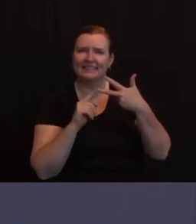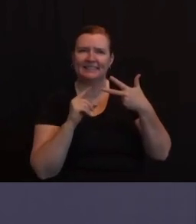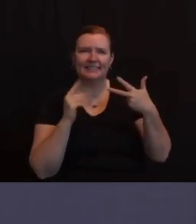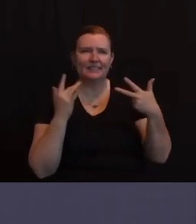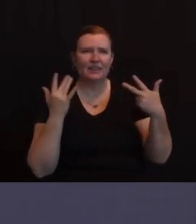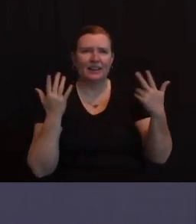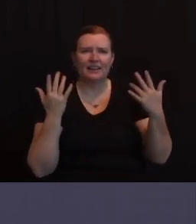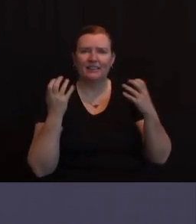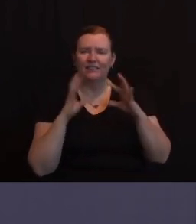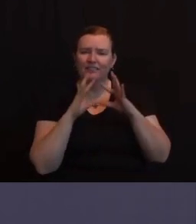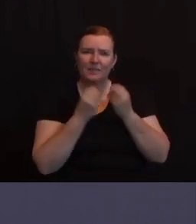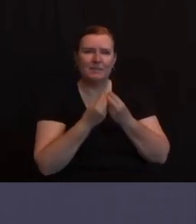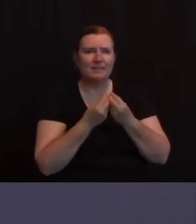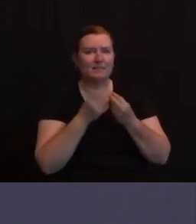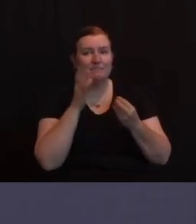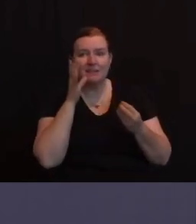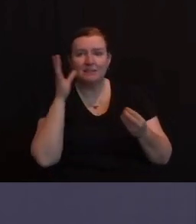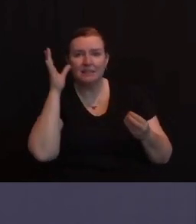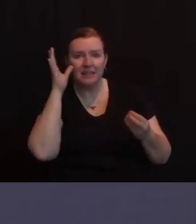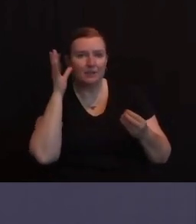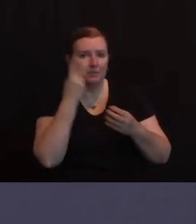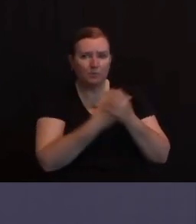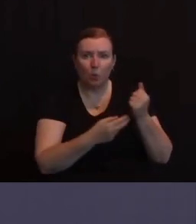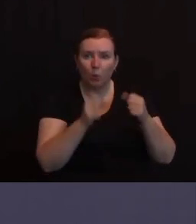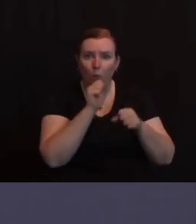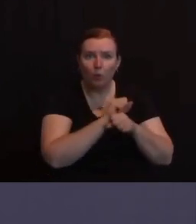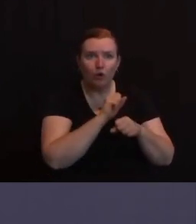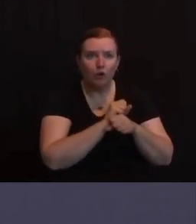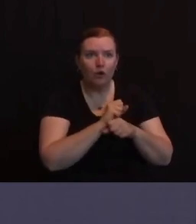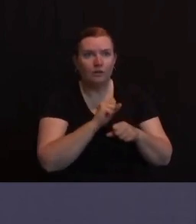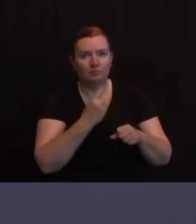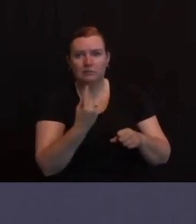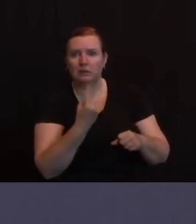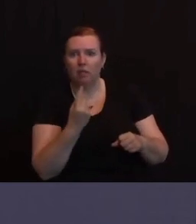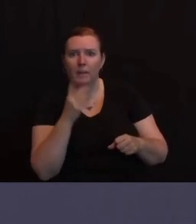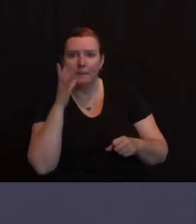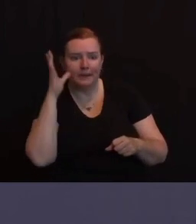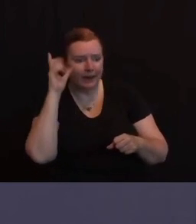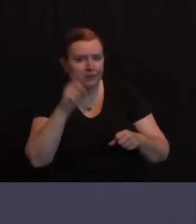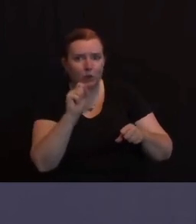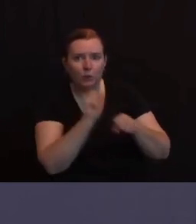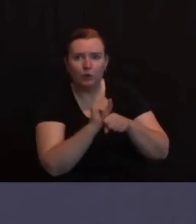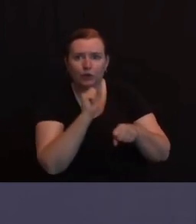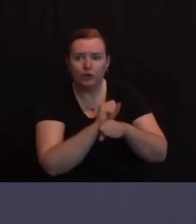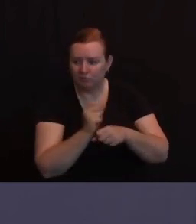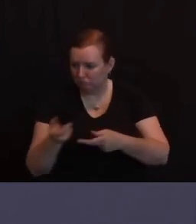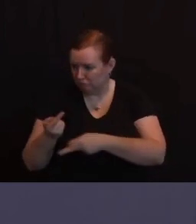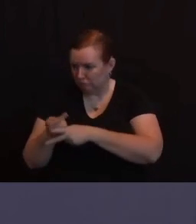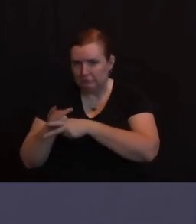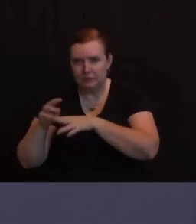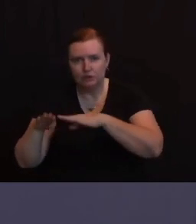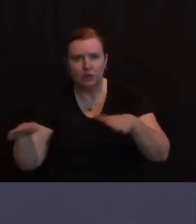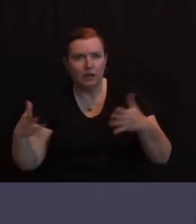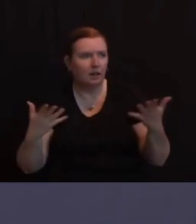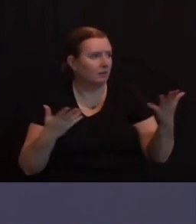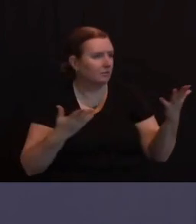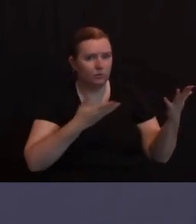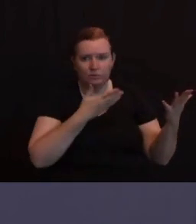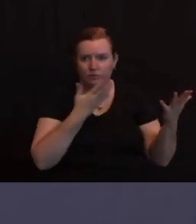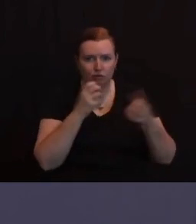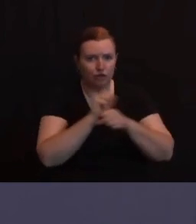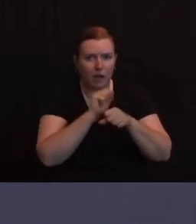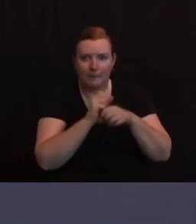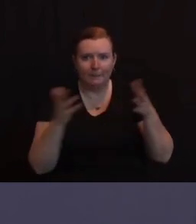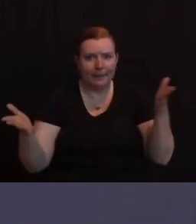and dad or you've got a single parent, and they have no choice but to work. And so, therefore, if you don't provide them that